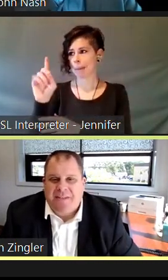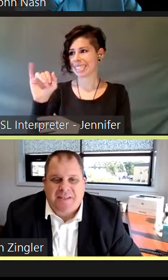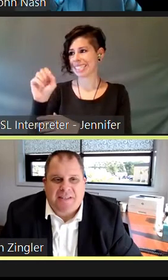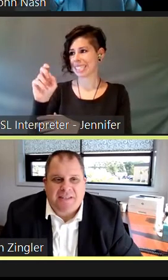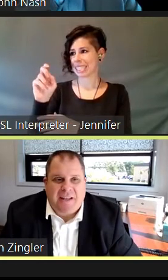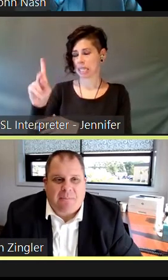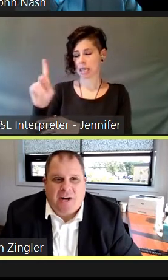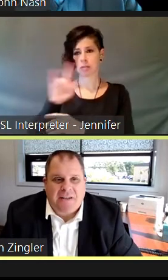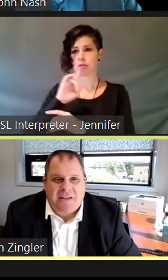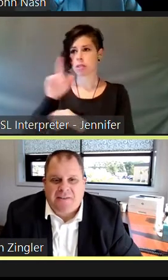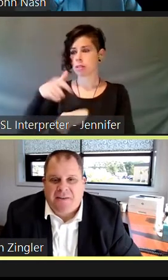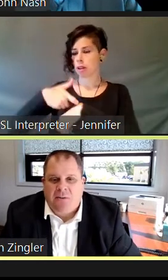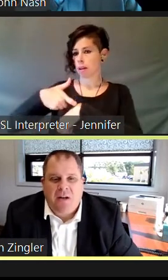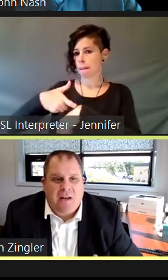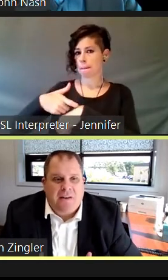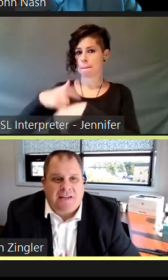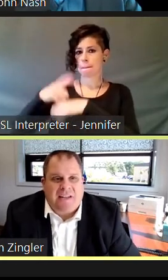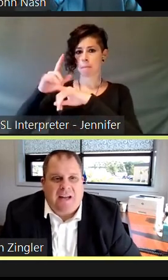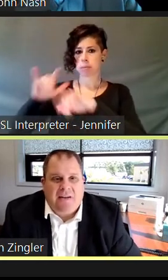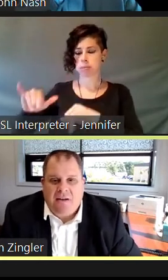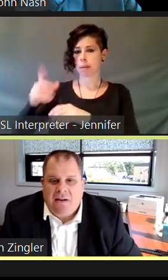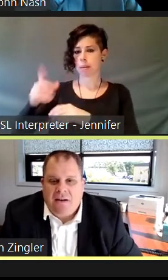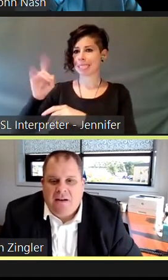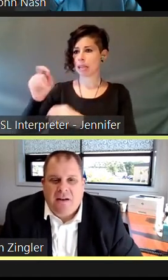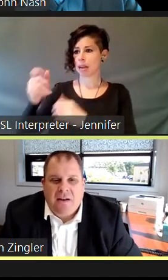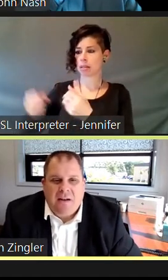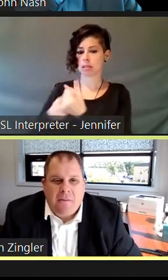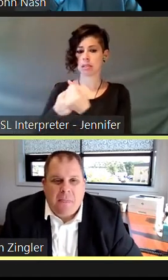to assist us in that process. So next slide.